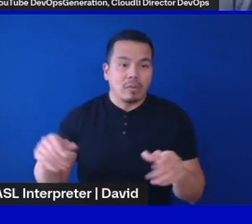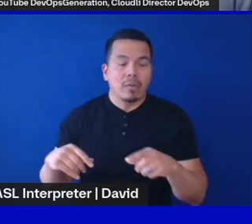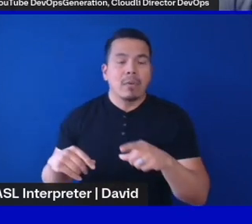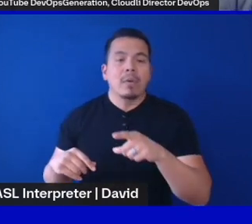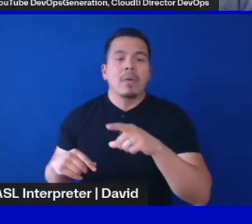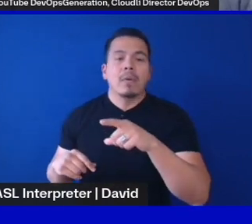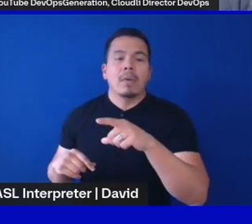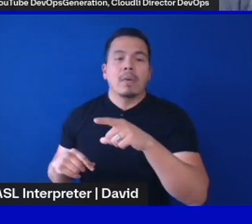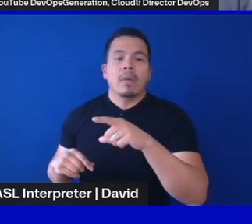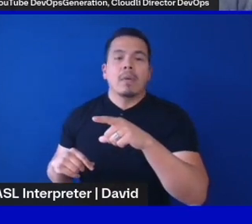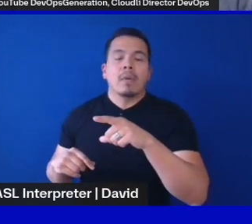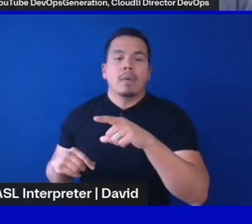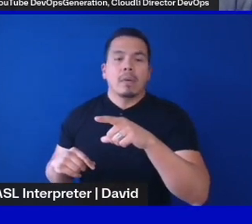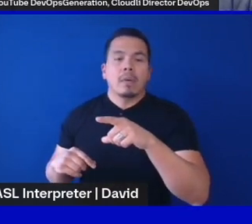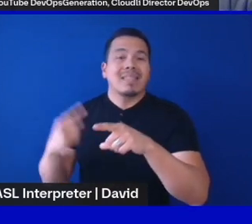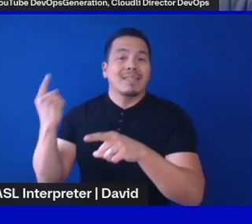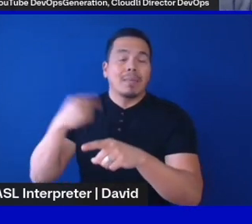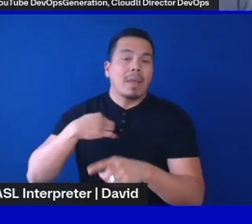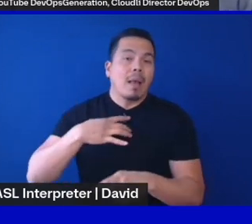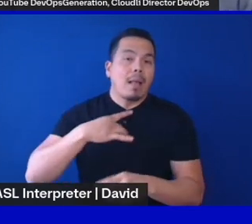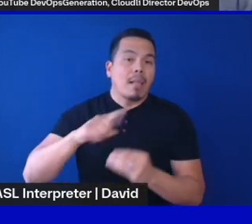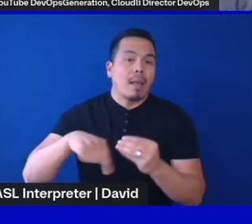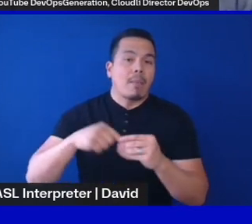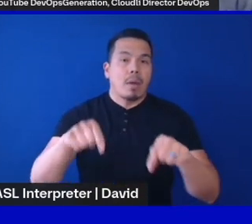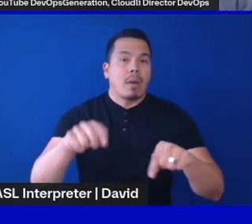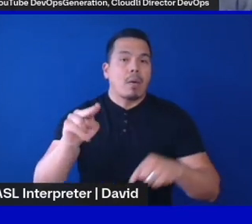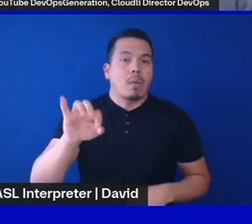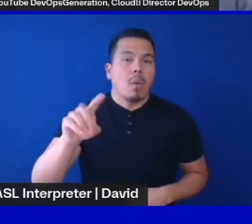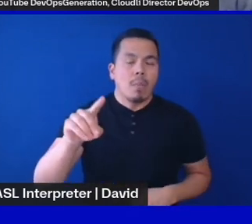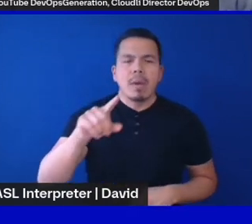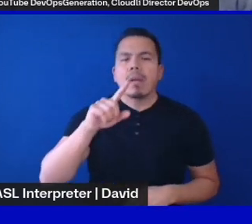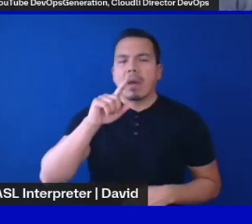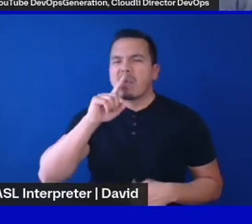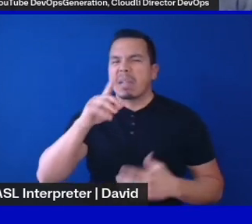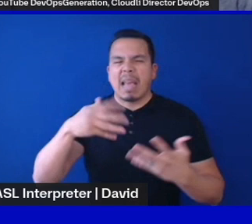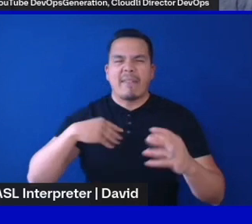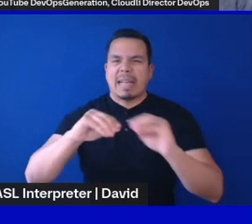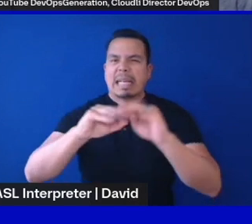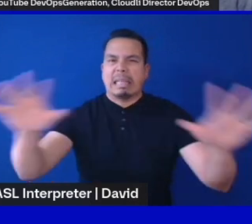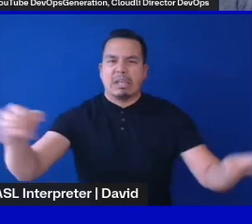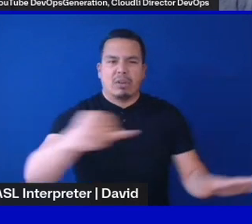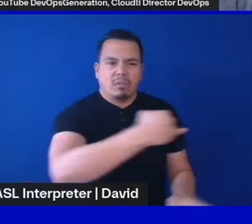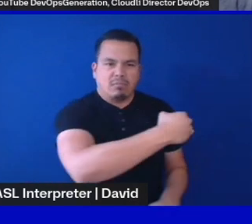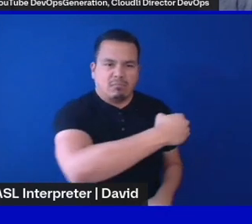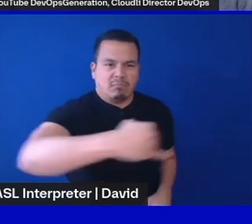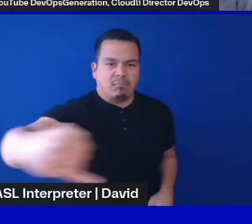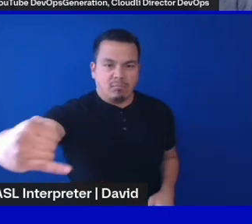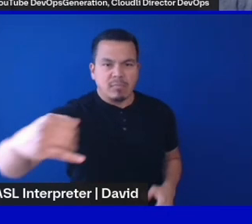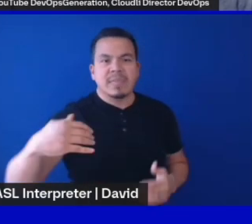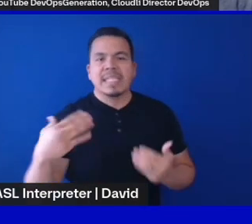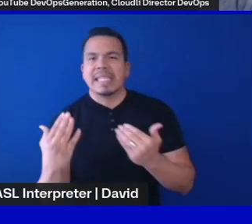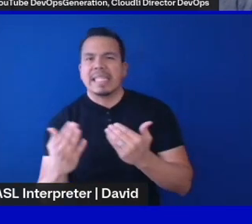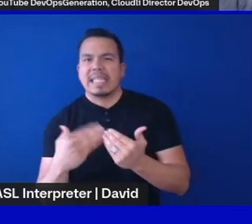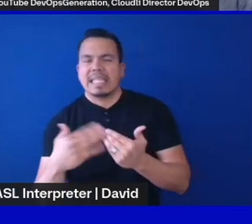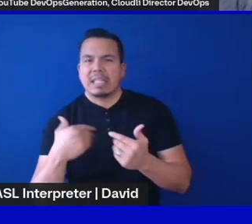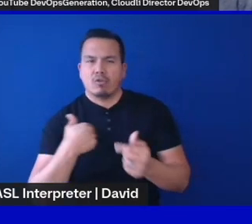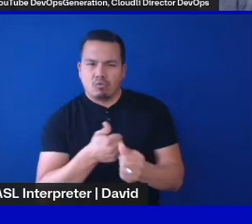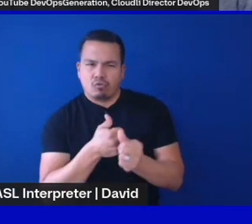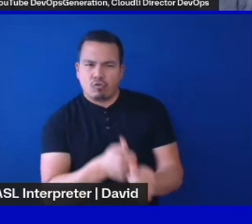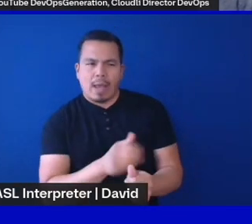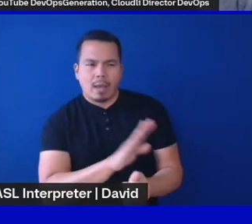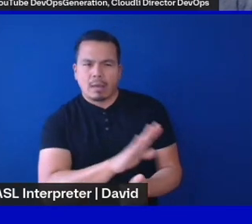something that I really like about Nomad is it puts a little bit of a line in the sand, and it makes it easier to track responsibilities. You